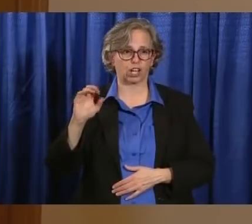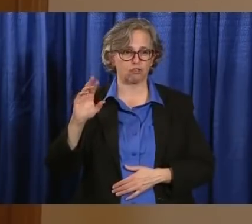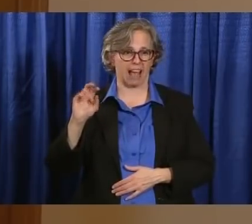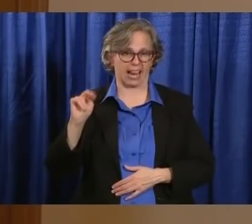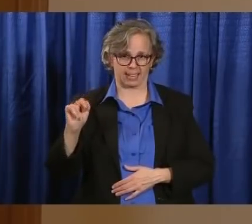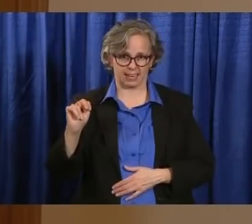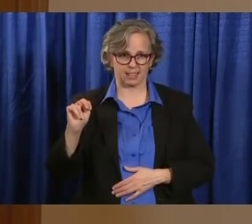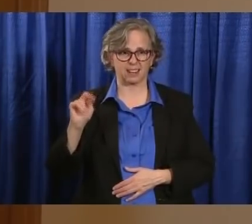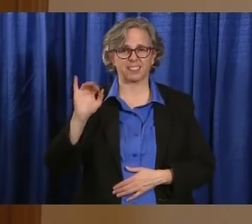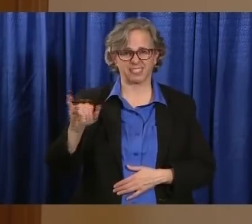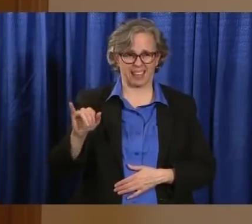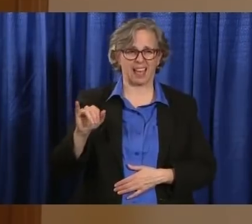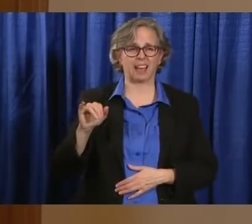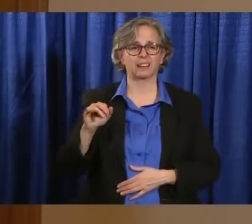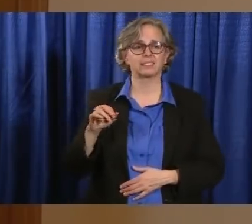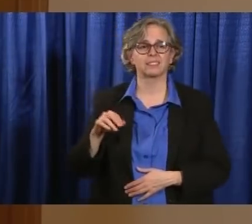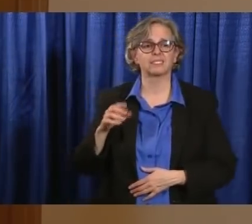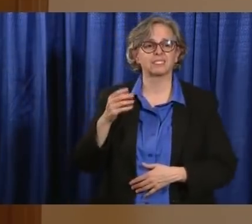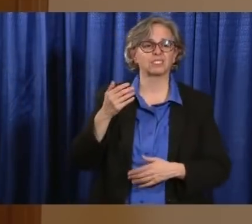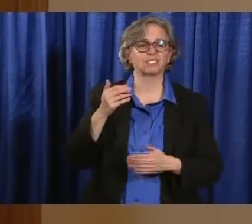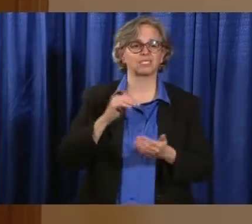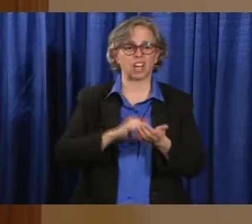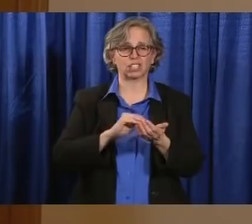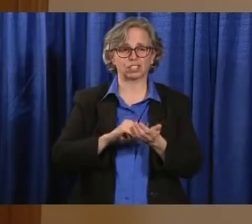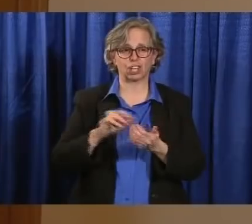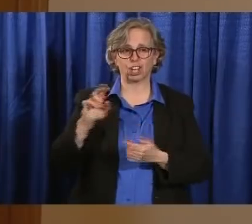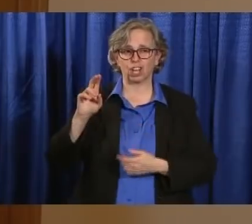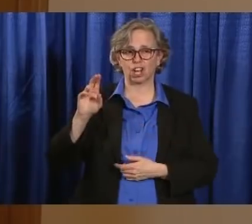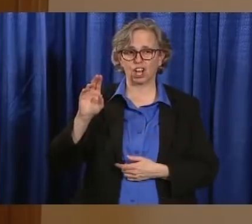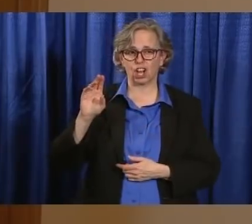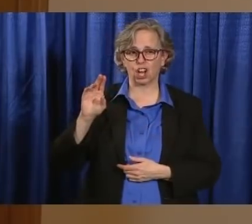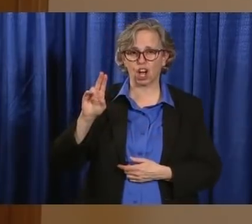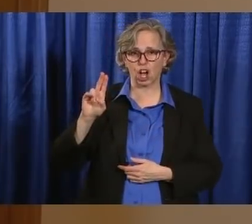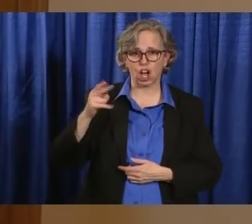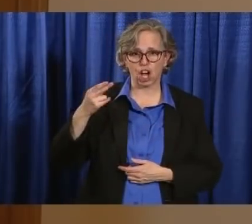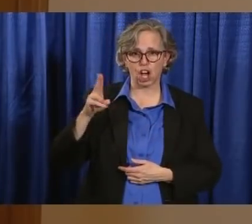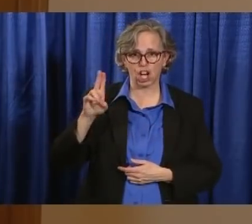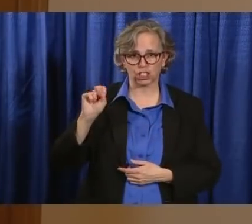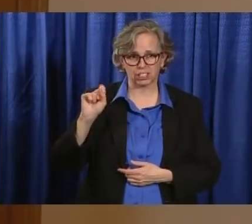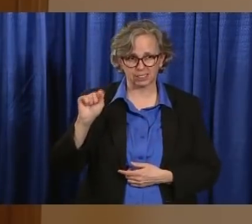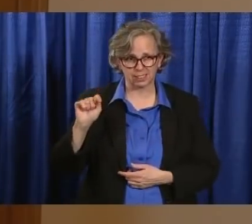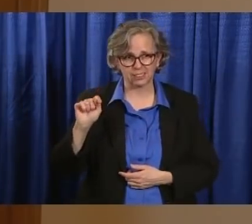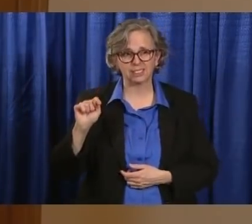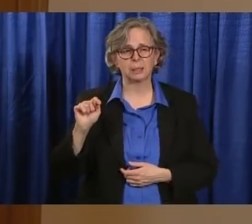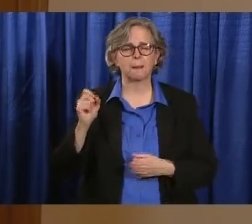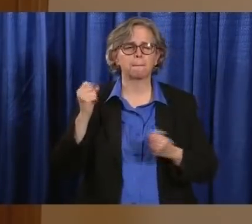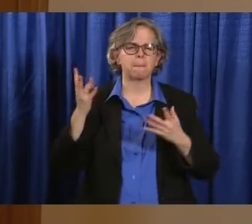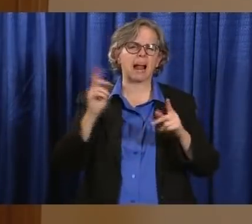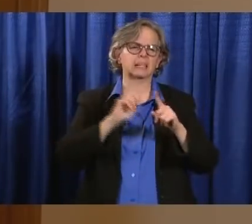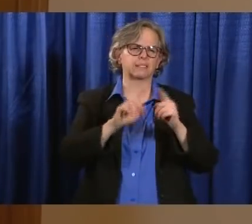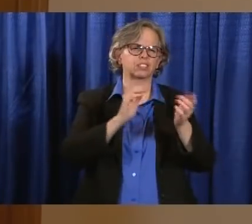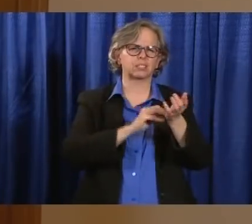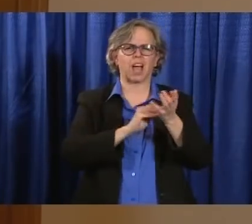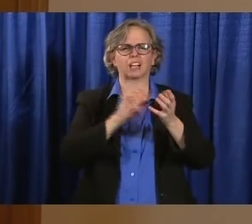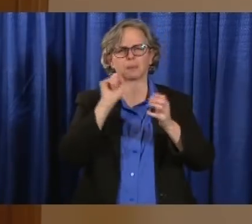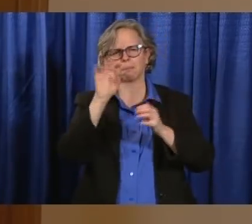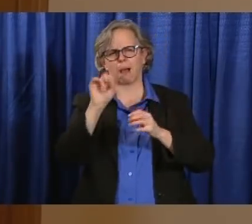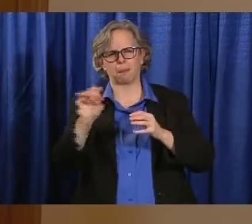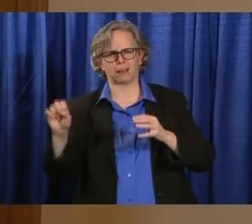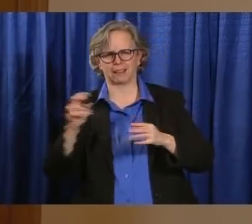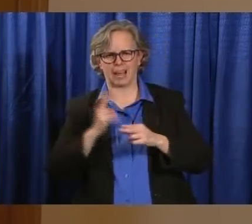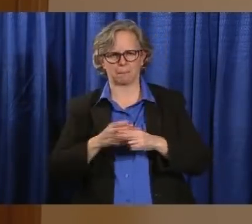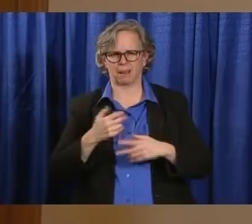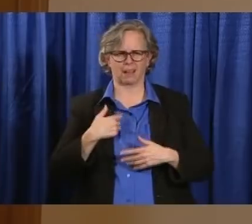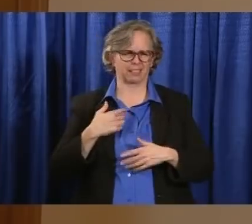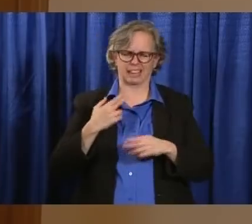Dr. Hurst, Seatsgar state epidemiologist, and numerous other folks on that team. I always hate to say names, but I just want to say thank